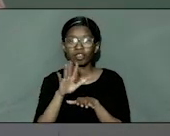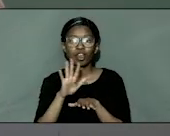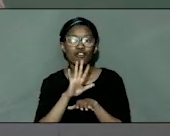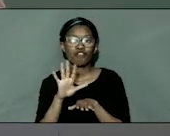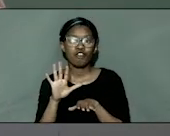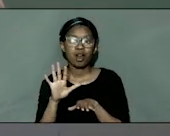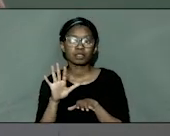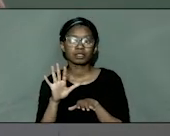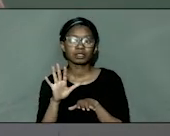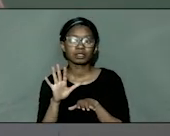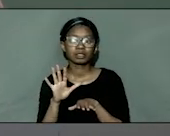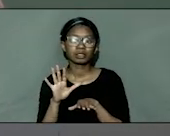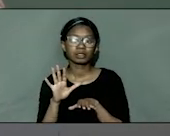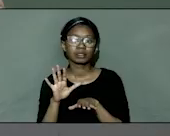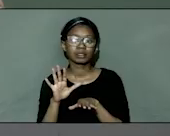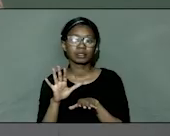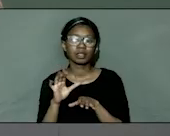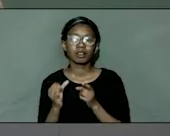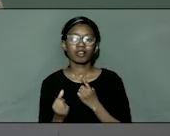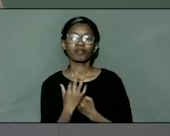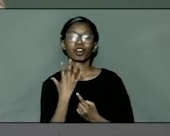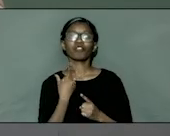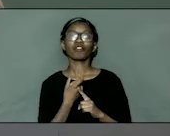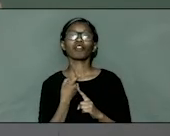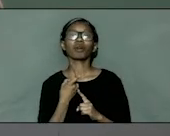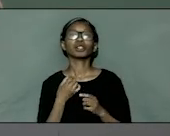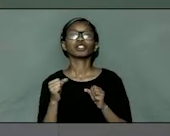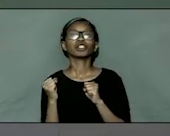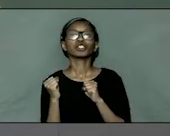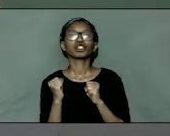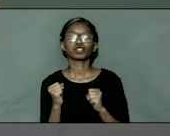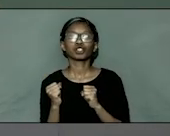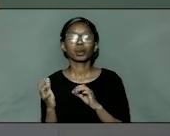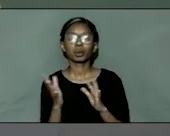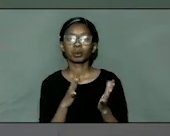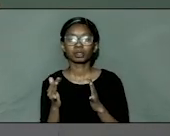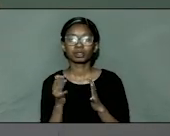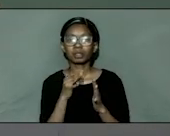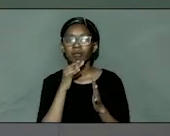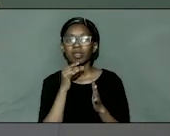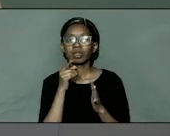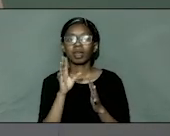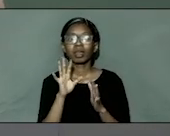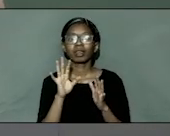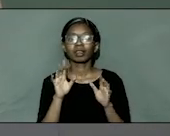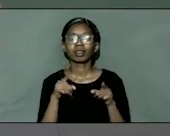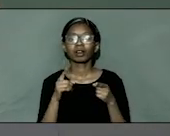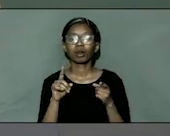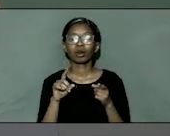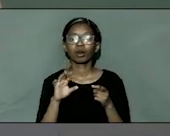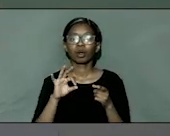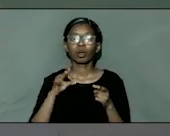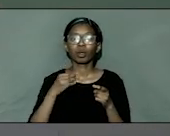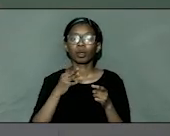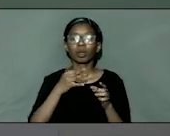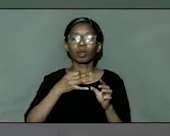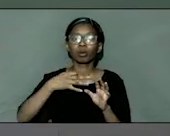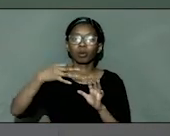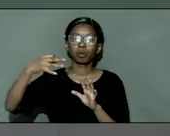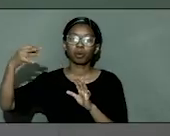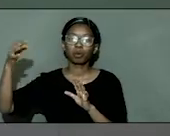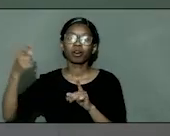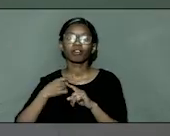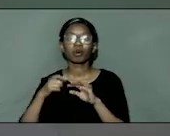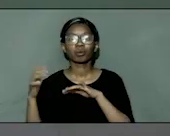winds. So they will not be blown away by the water, by the strong winds, and therefore they will survive. And